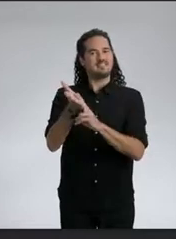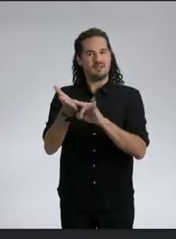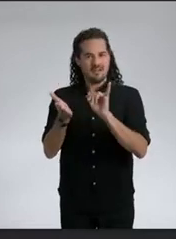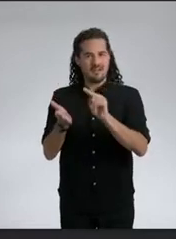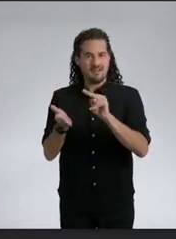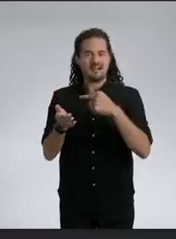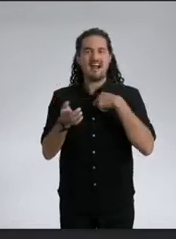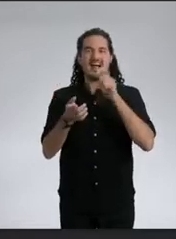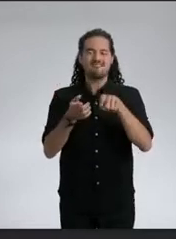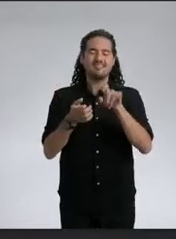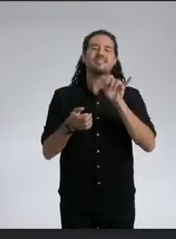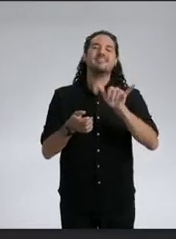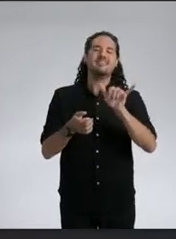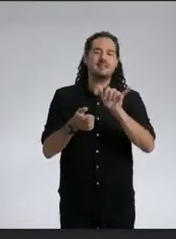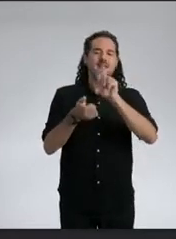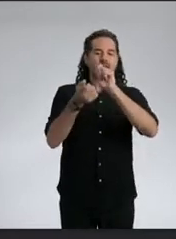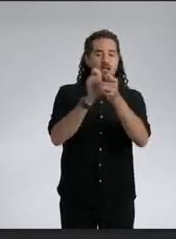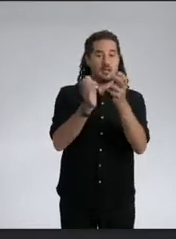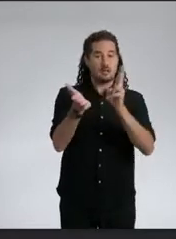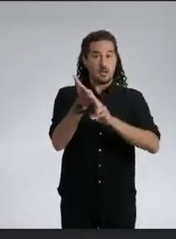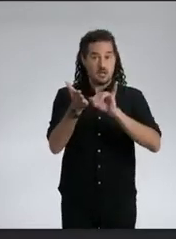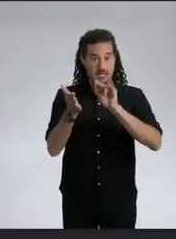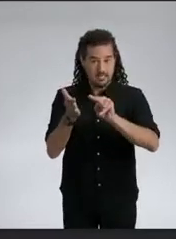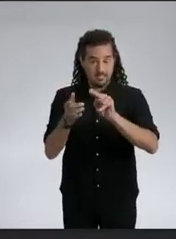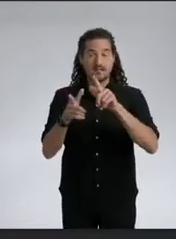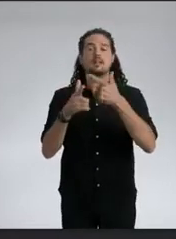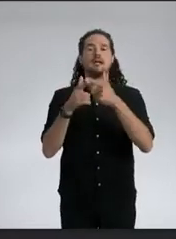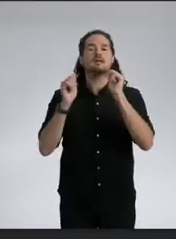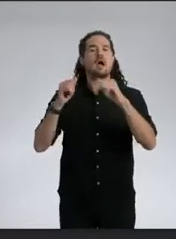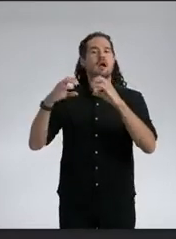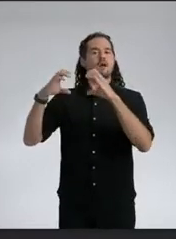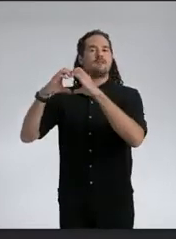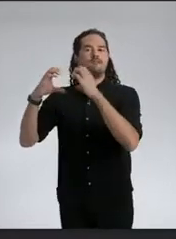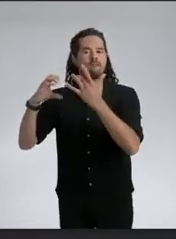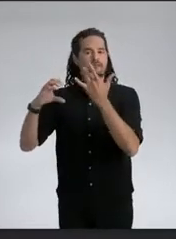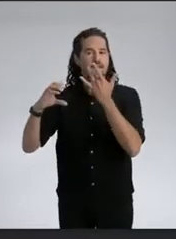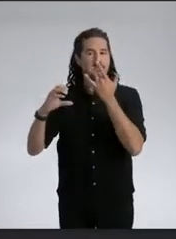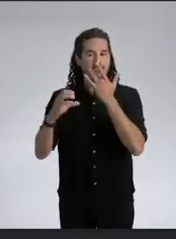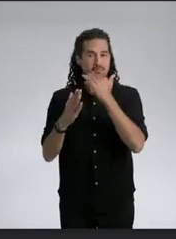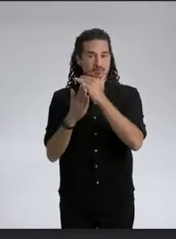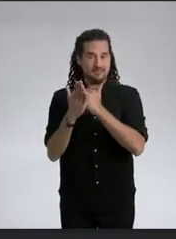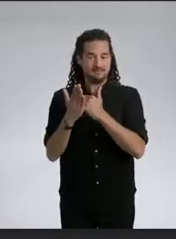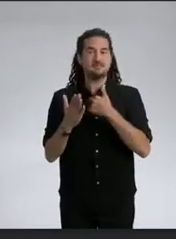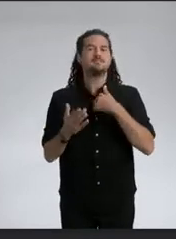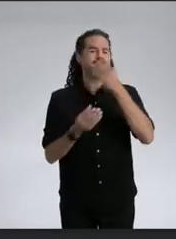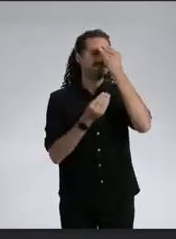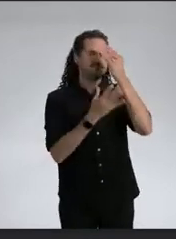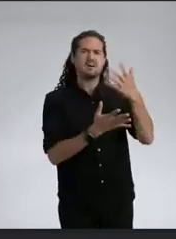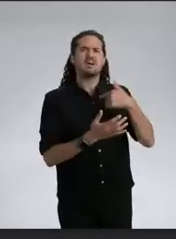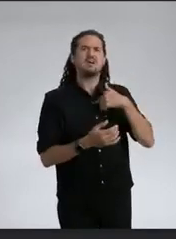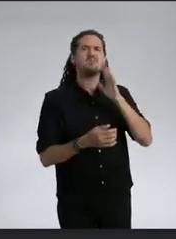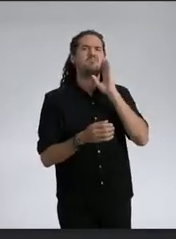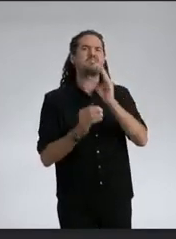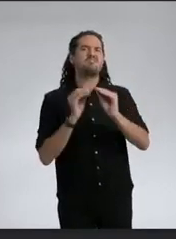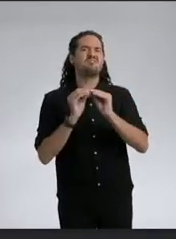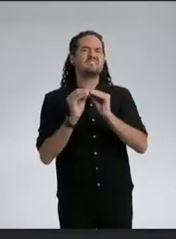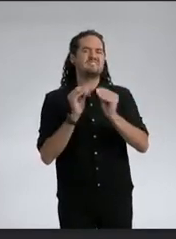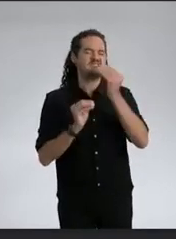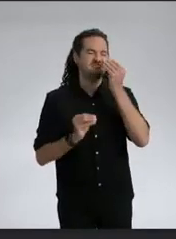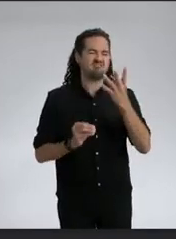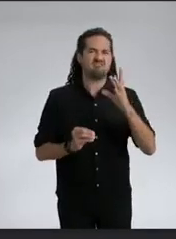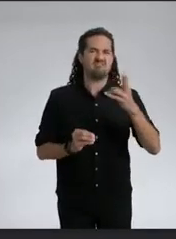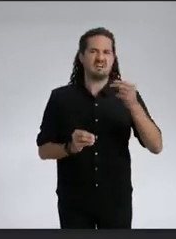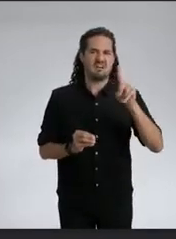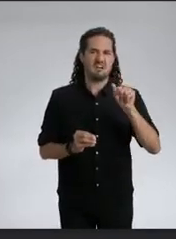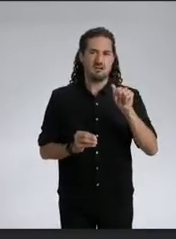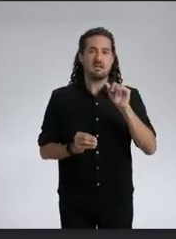recipe. I'll reply to let Rhonda know that I'm working on a change, and also give her a heads up. This might crash in the build if she